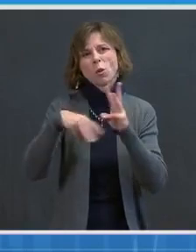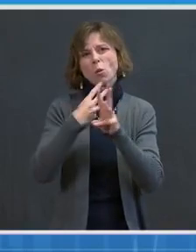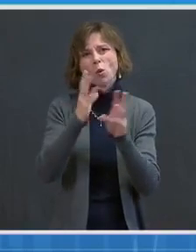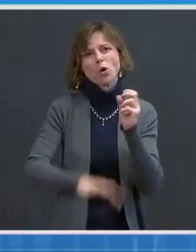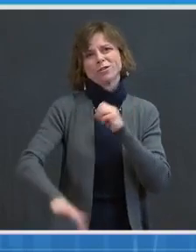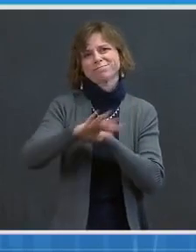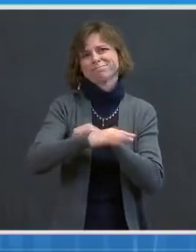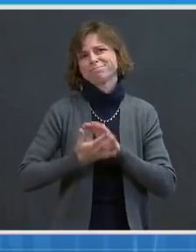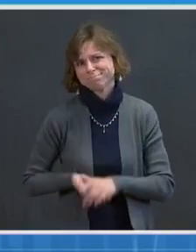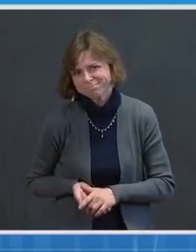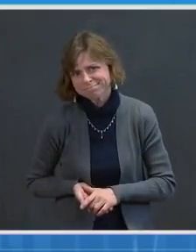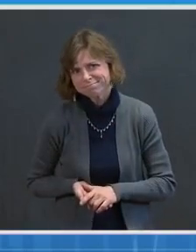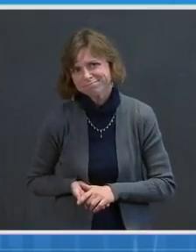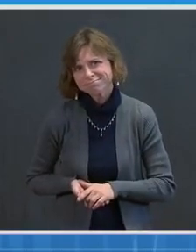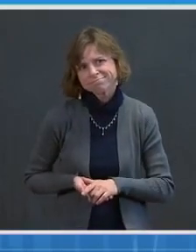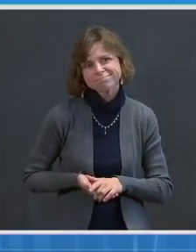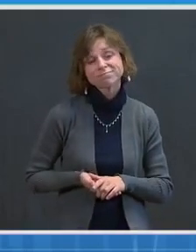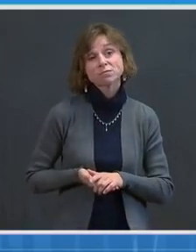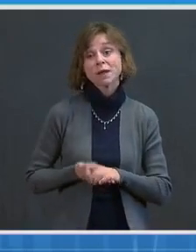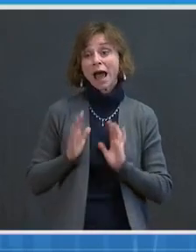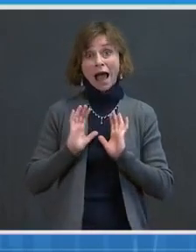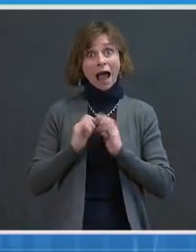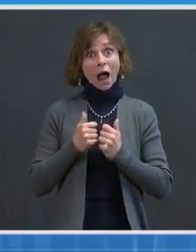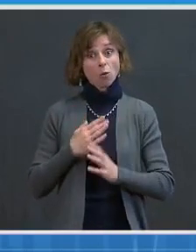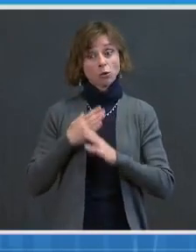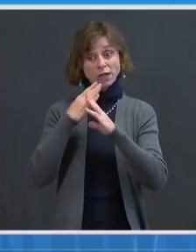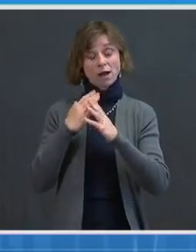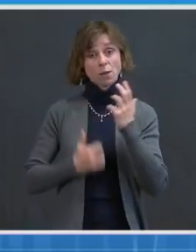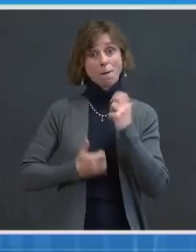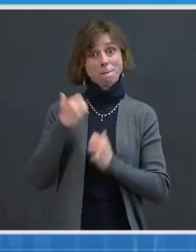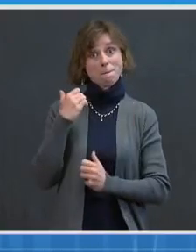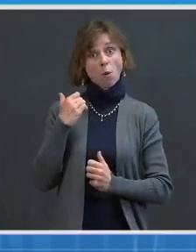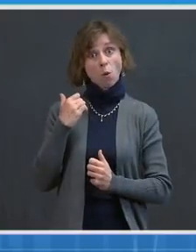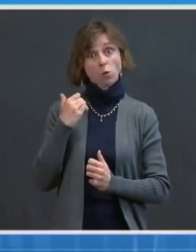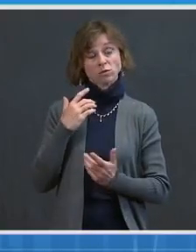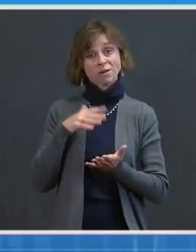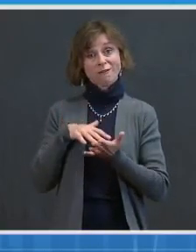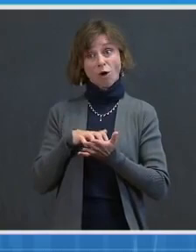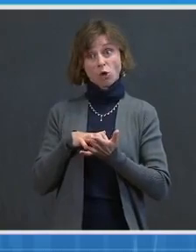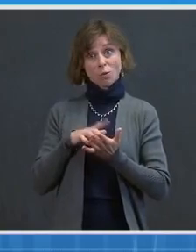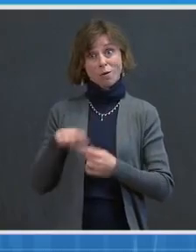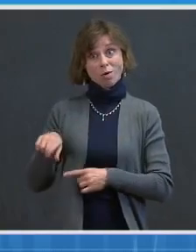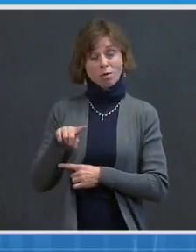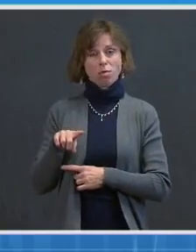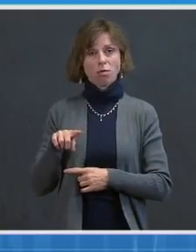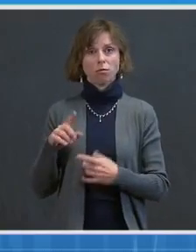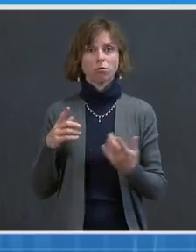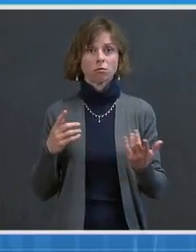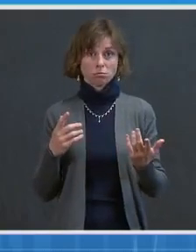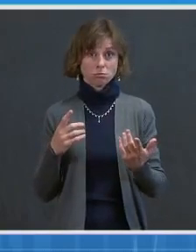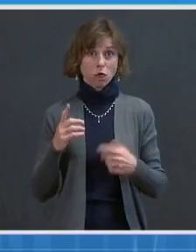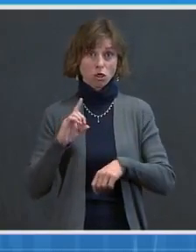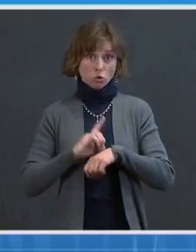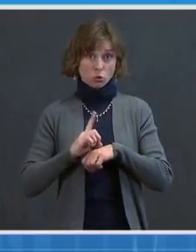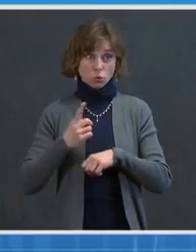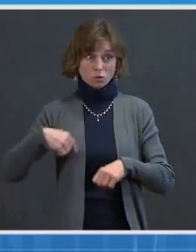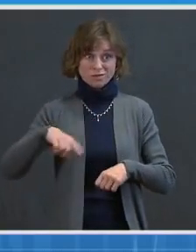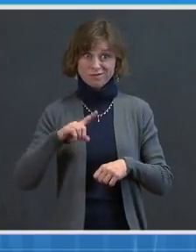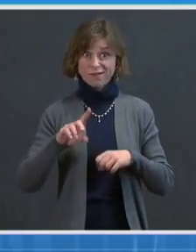In terms of protecting the most vulnerable, our core duty as a nation. When we came into